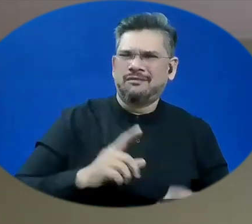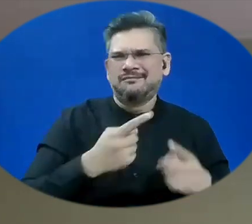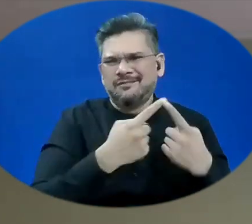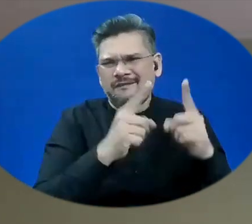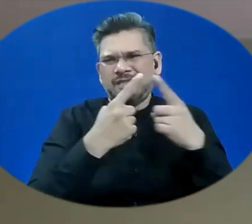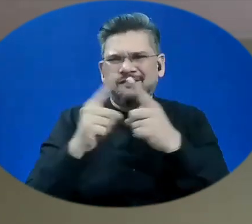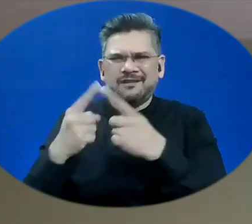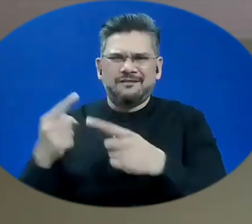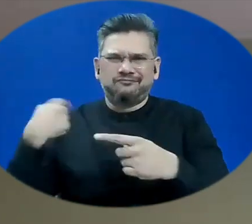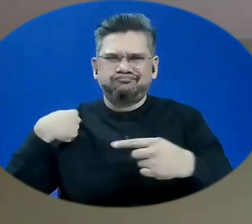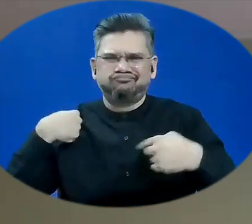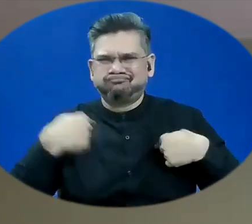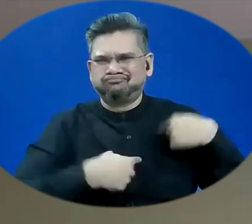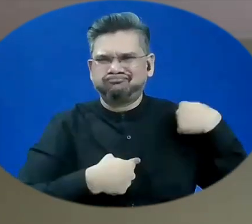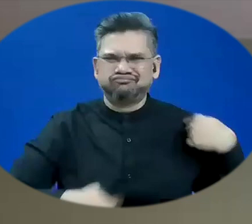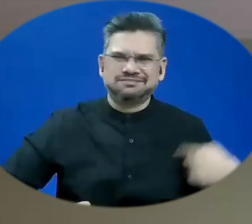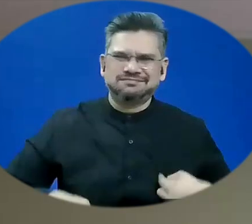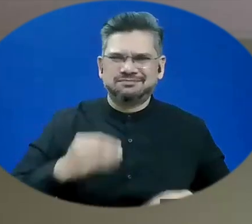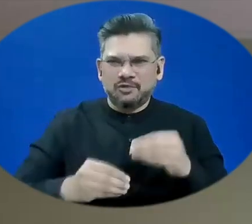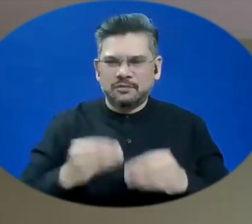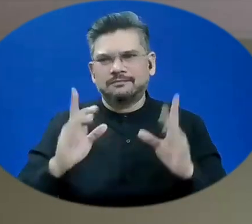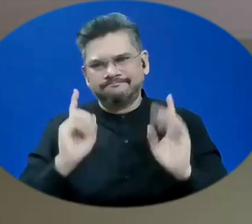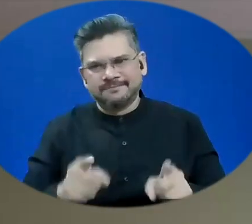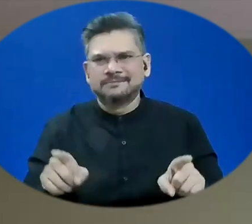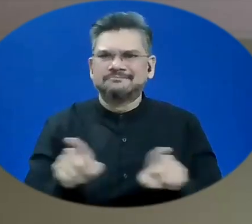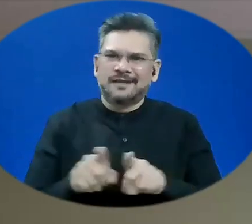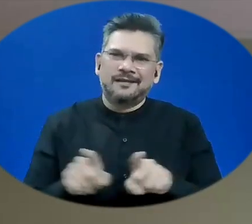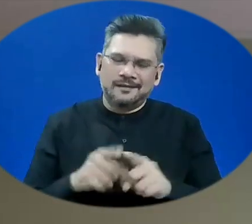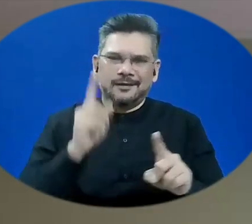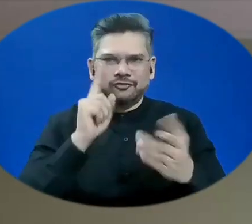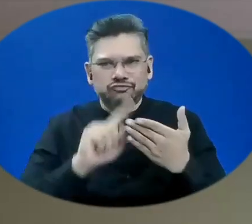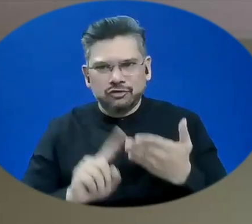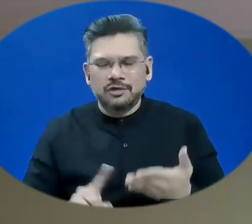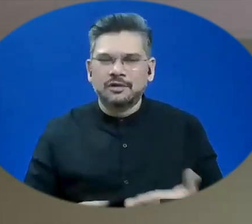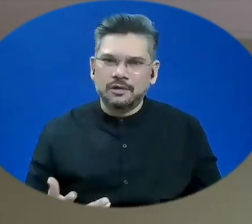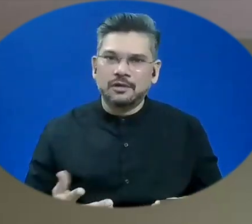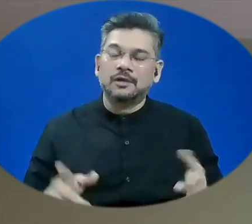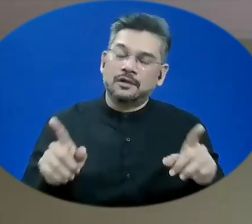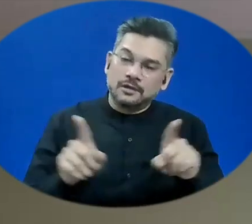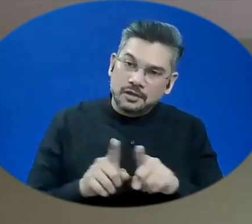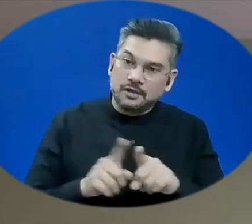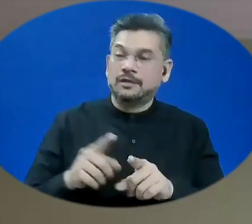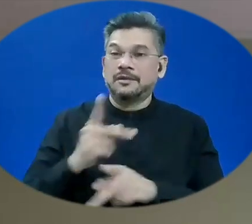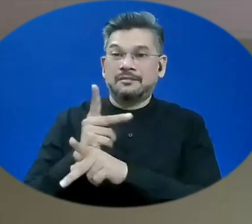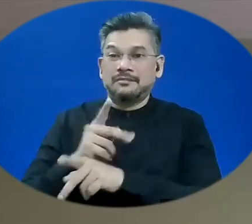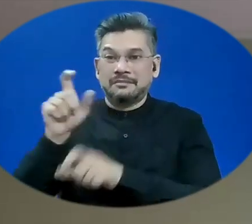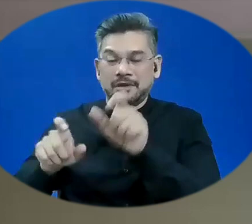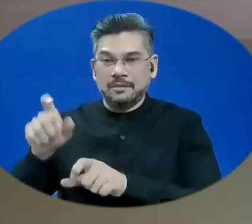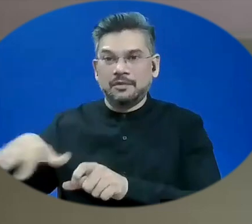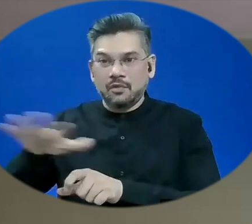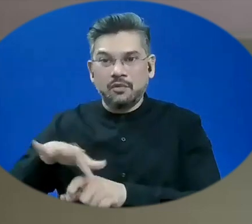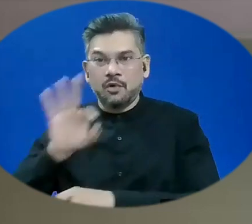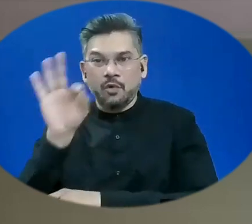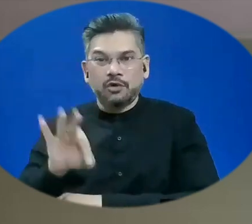actually encouraging providers to be empowered by our questions as care partners, maybe a first place.